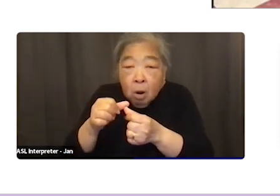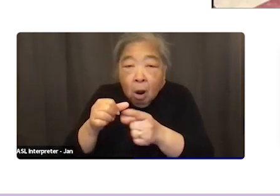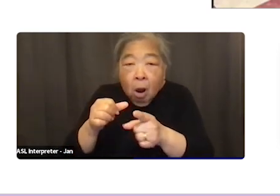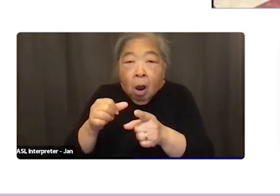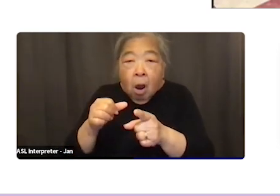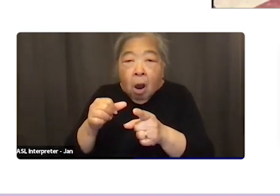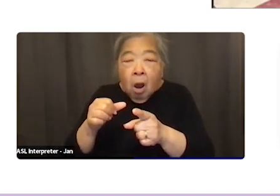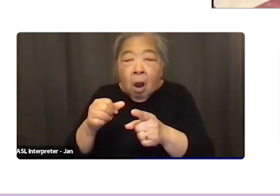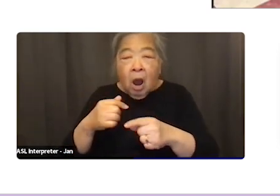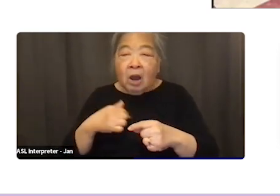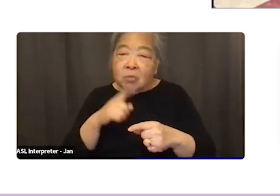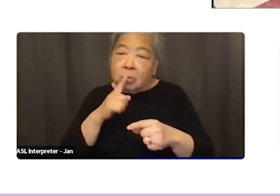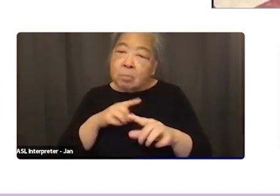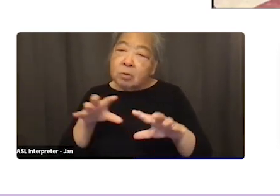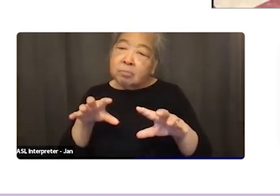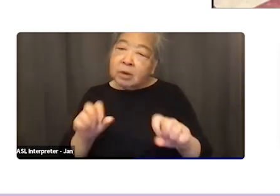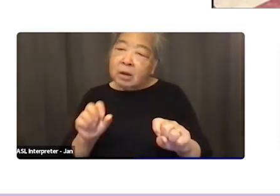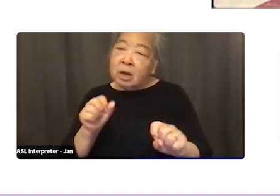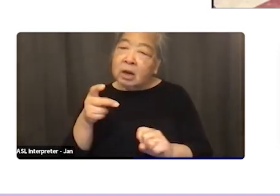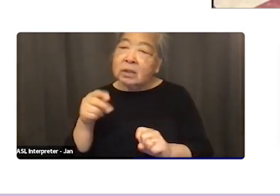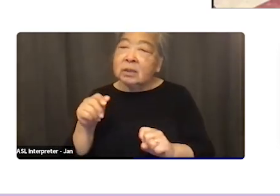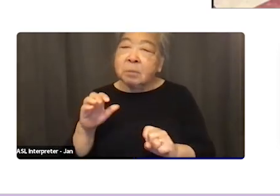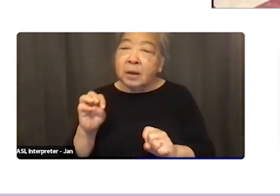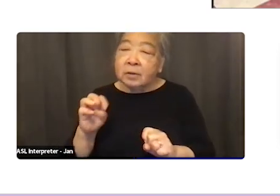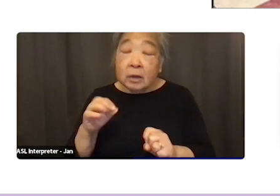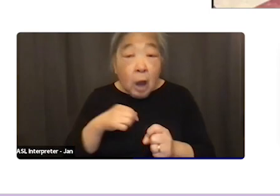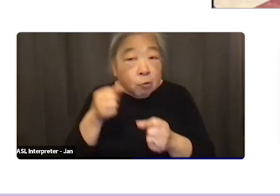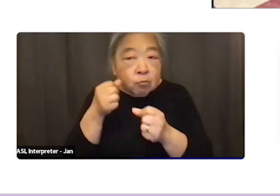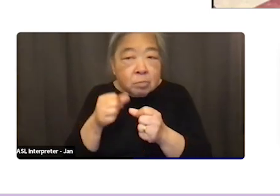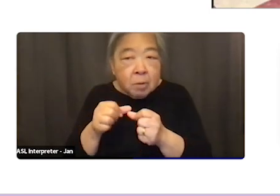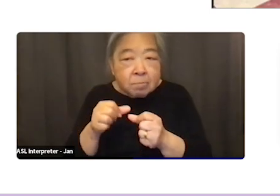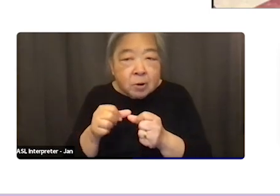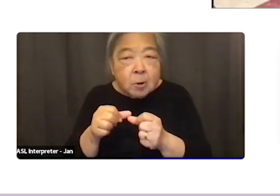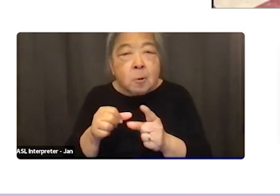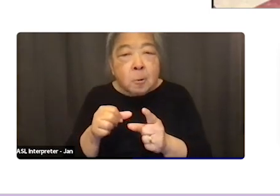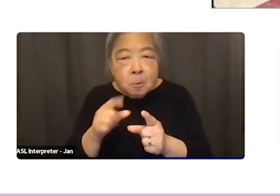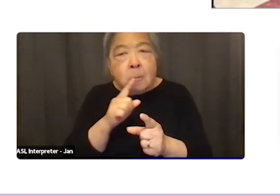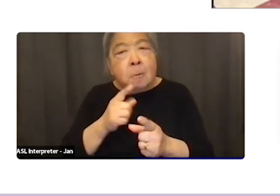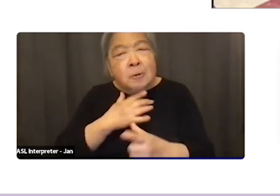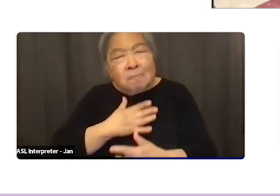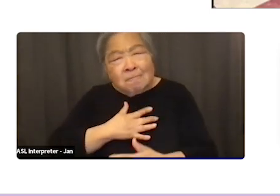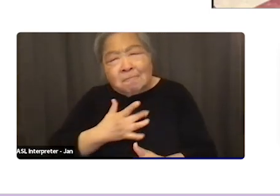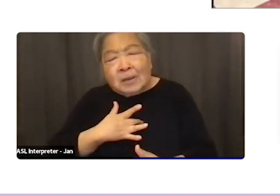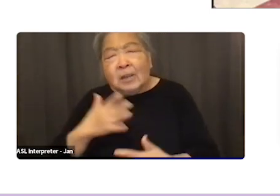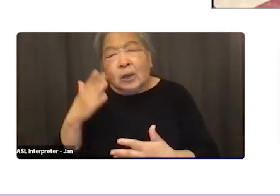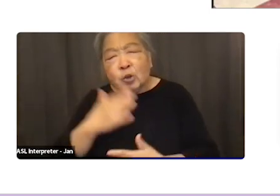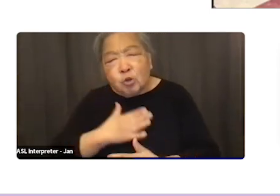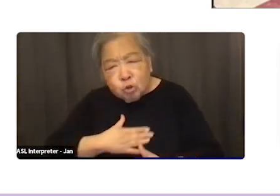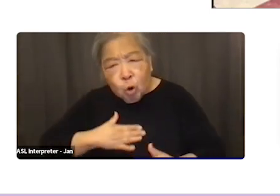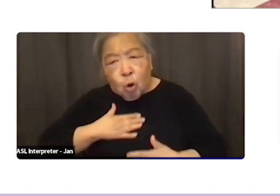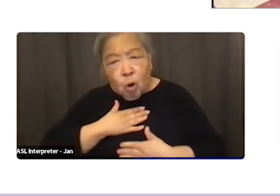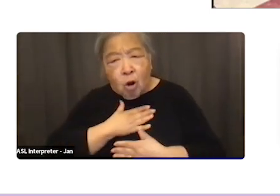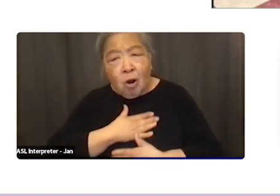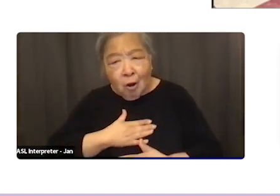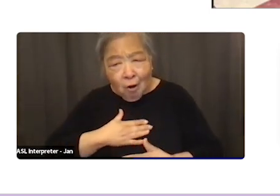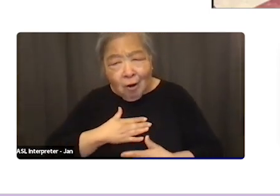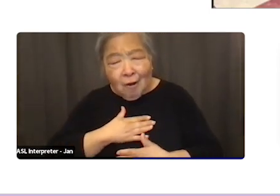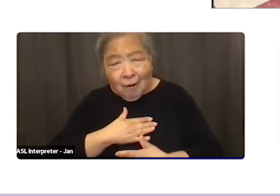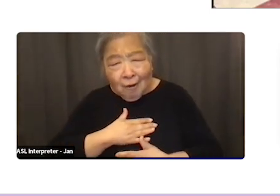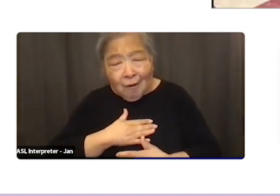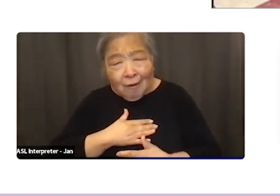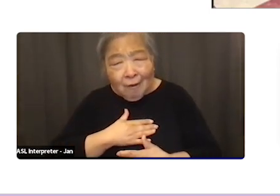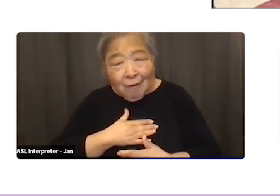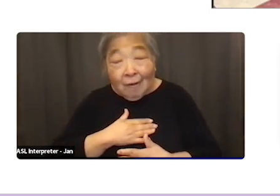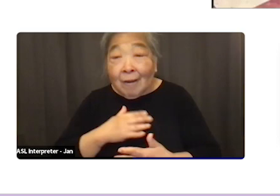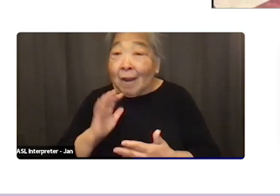up space and I remember being in joy. And that is what